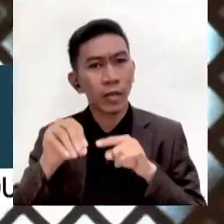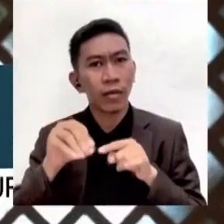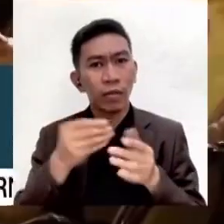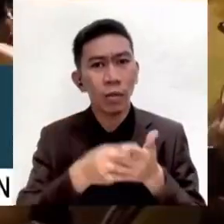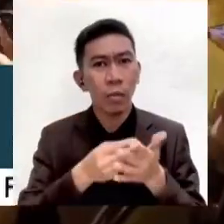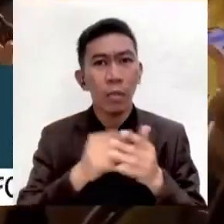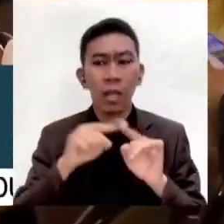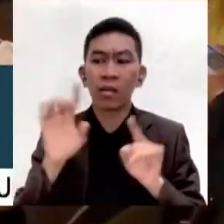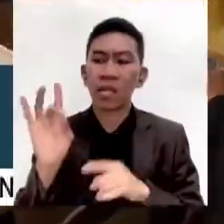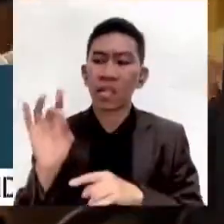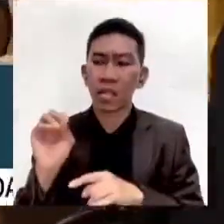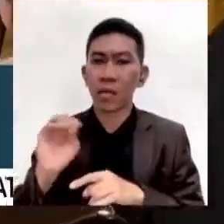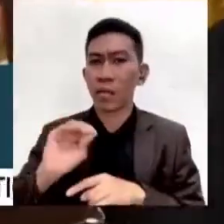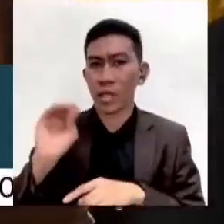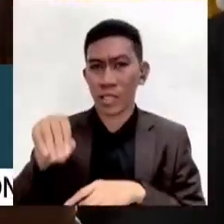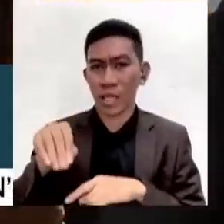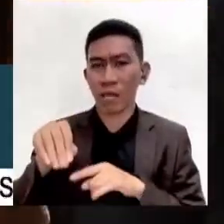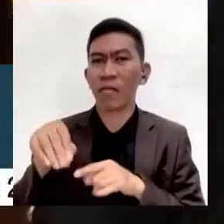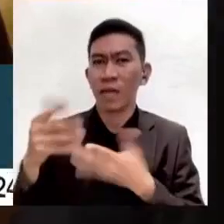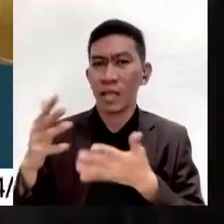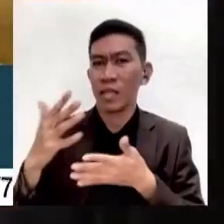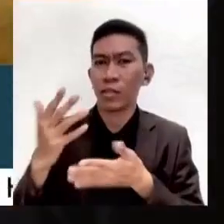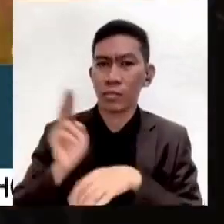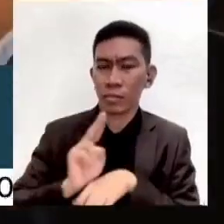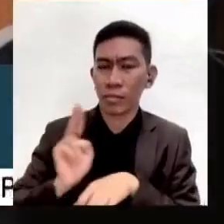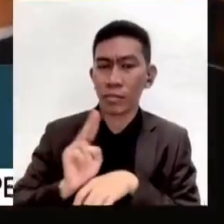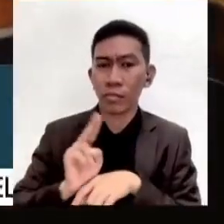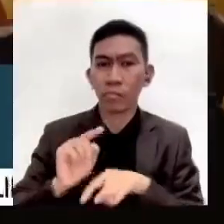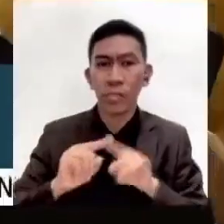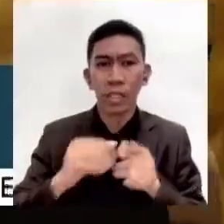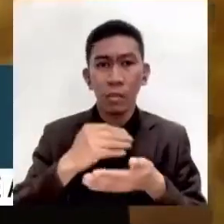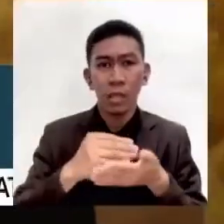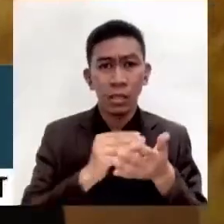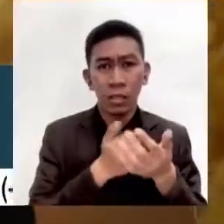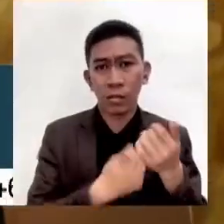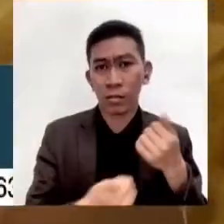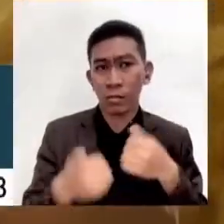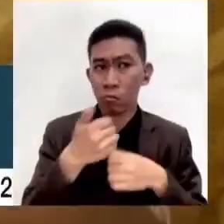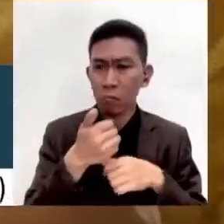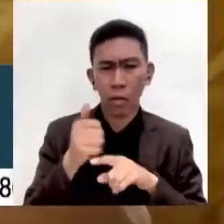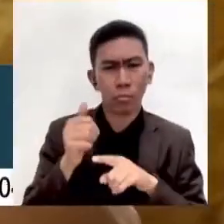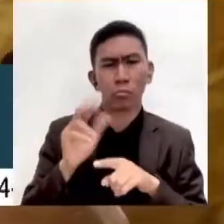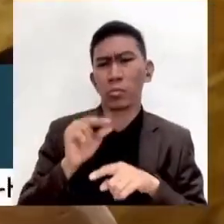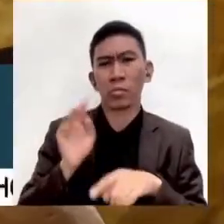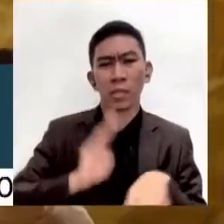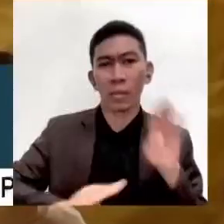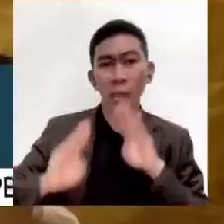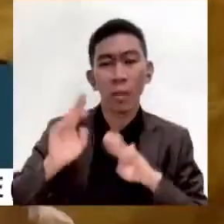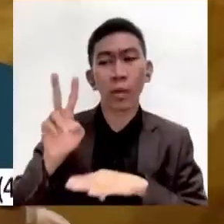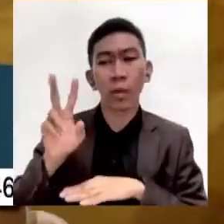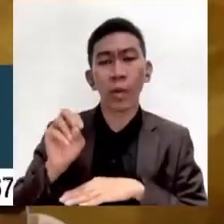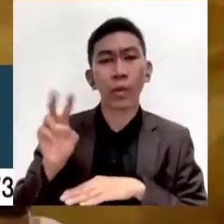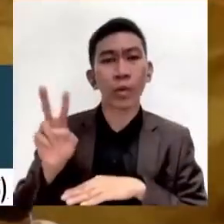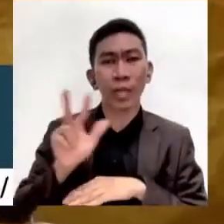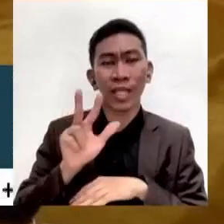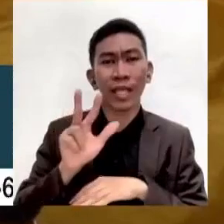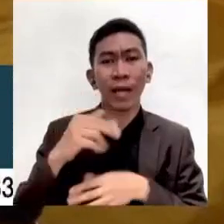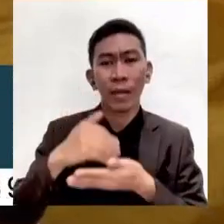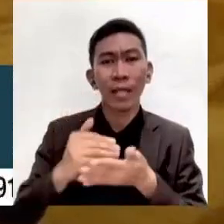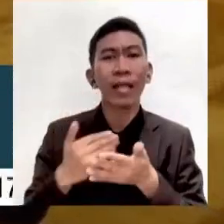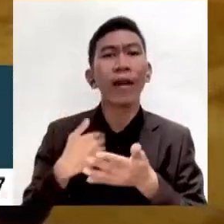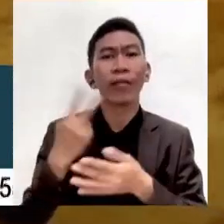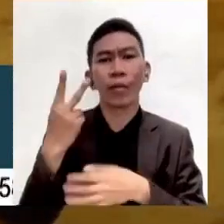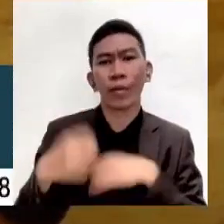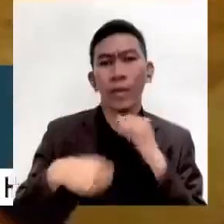utilized. But the budget chief adds that this should not be a problem as the 2023 budget has a two-year validity and will expire